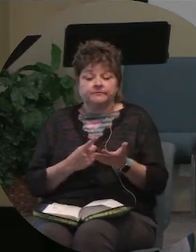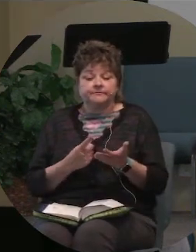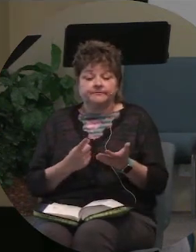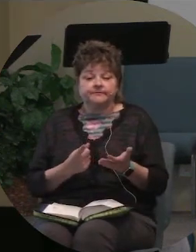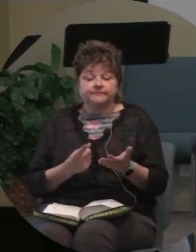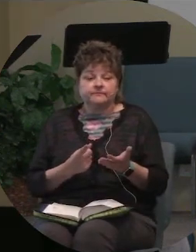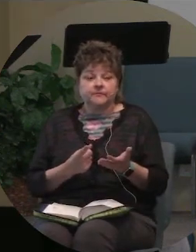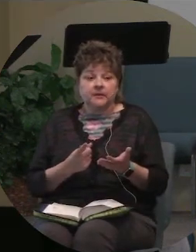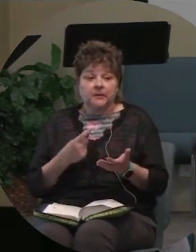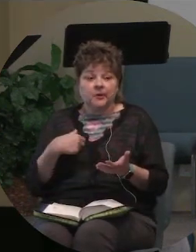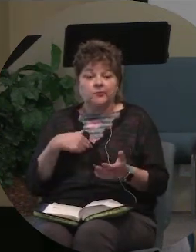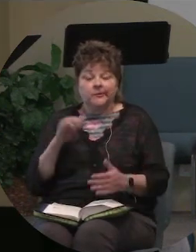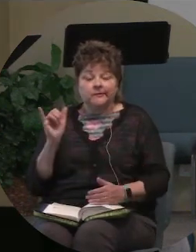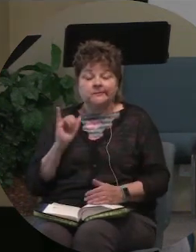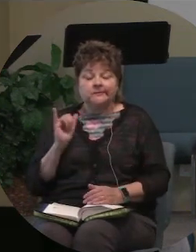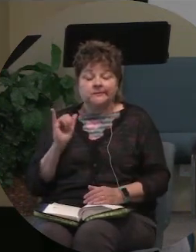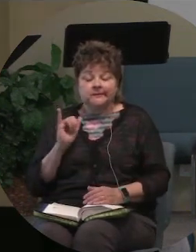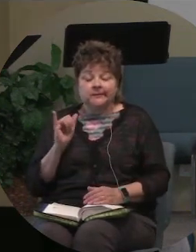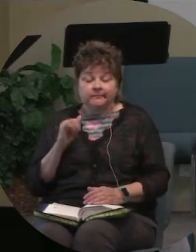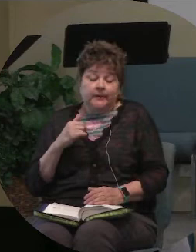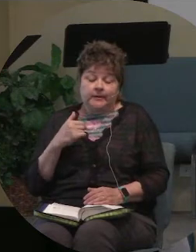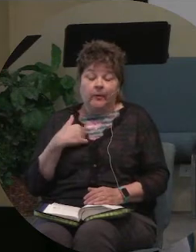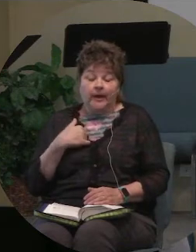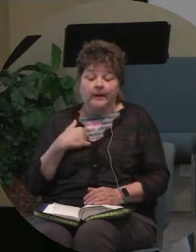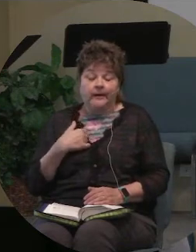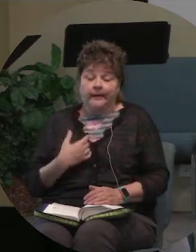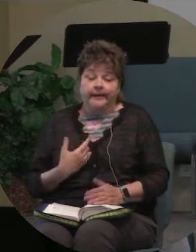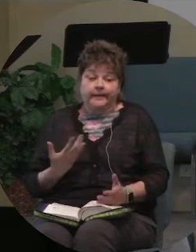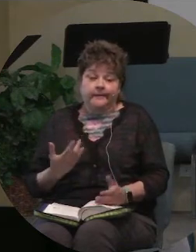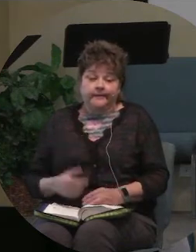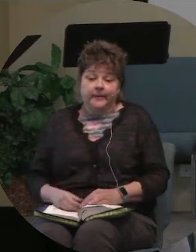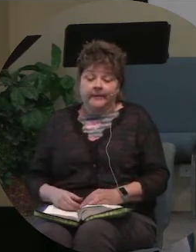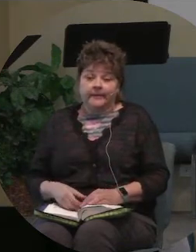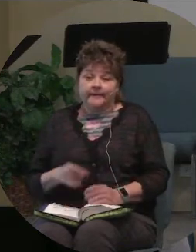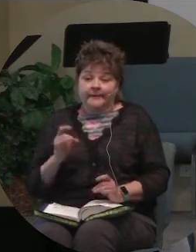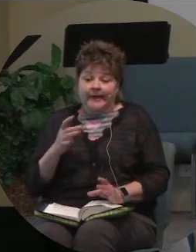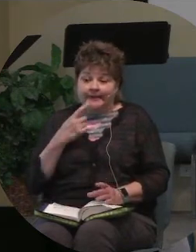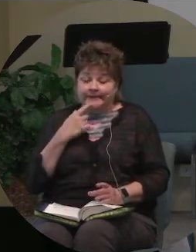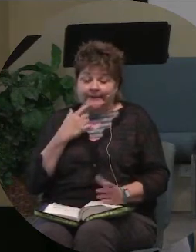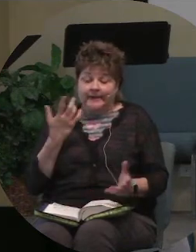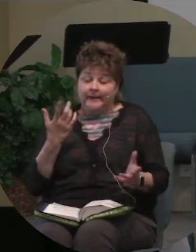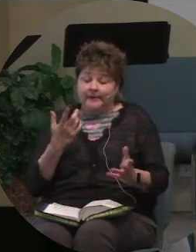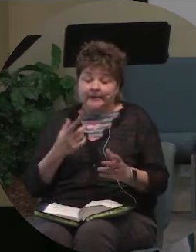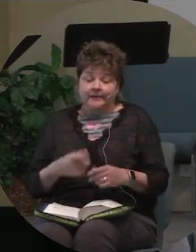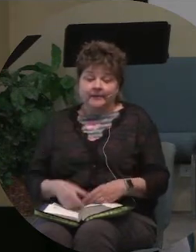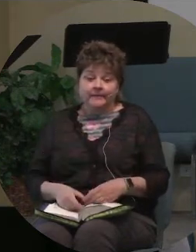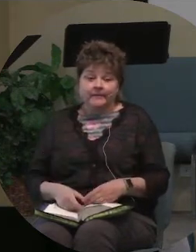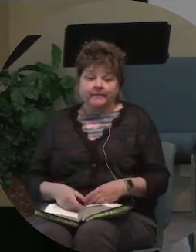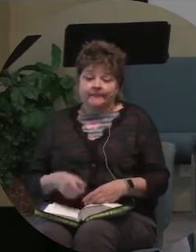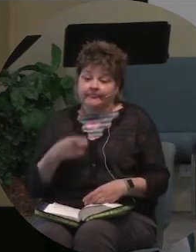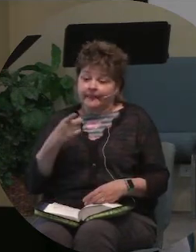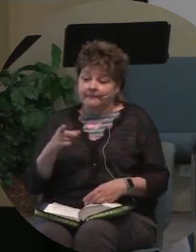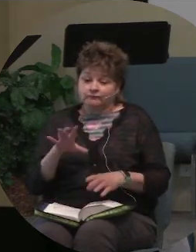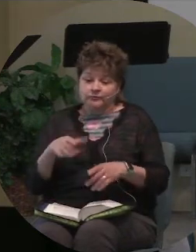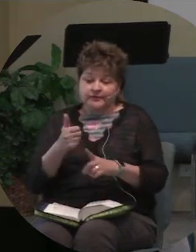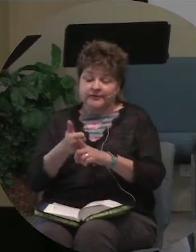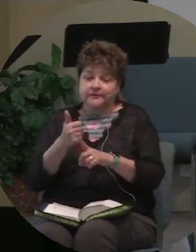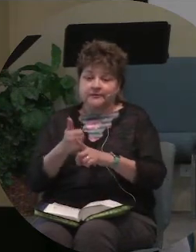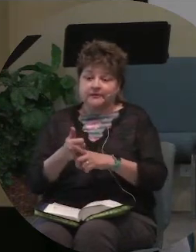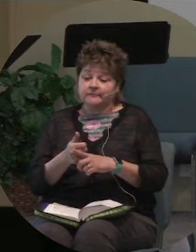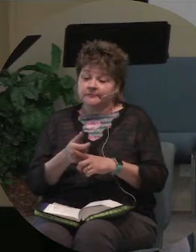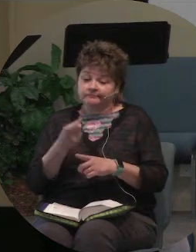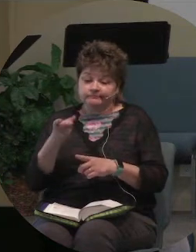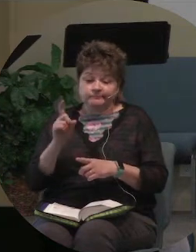sometimes we're like that. I am. I mean, I hate to say it. You got yourself into it, so get yourself out of